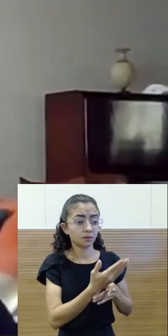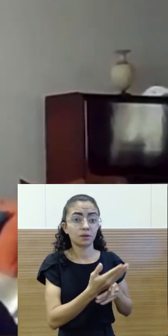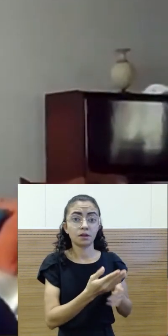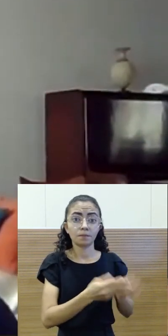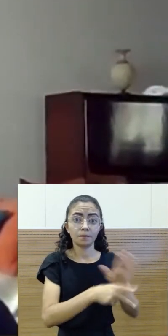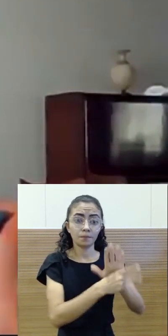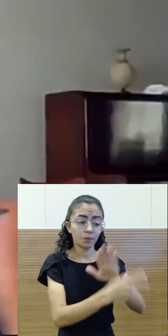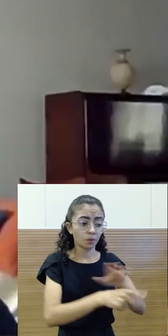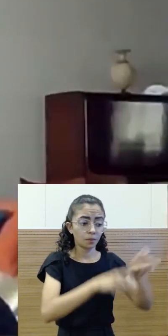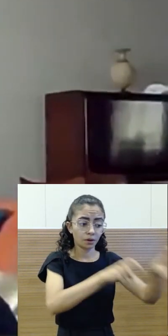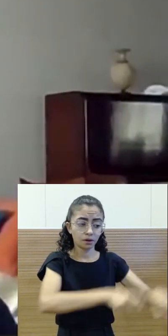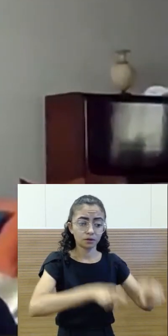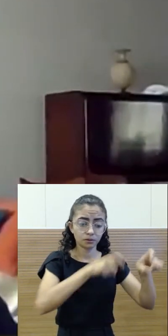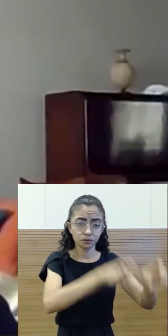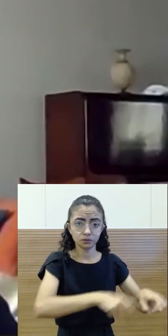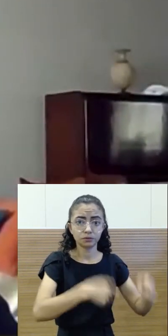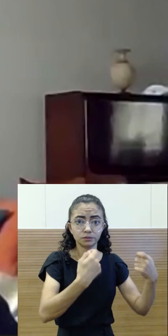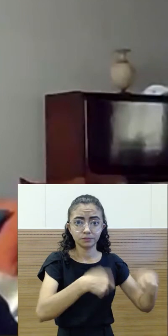way of